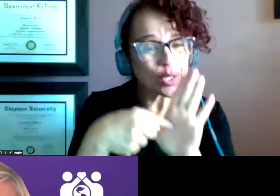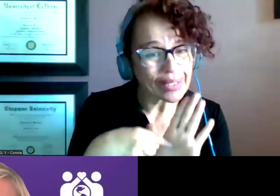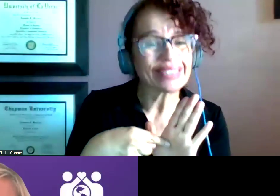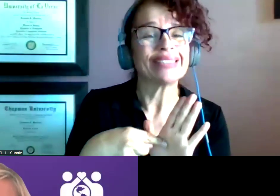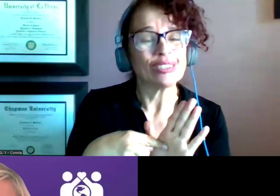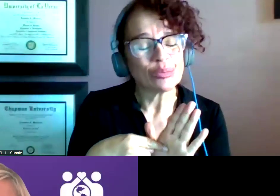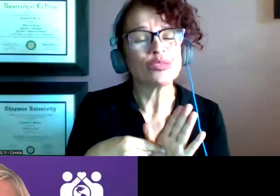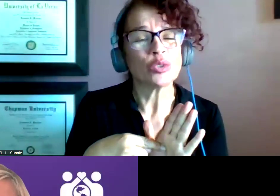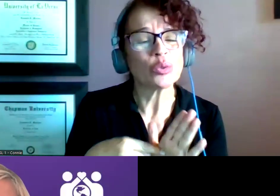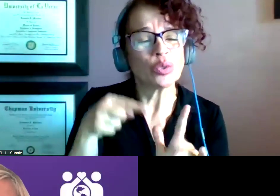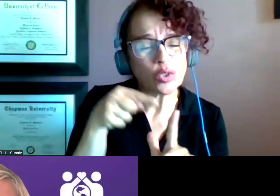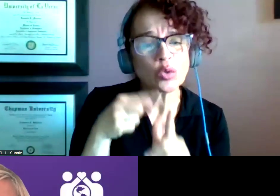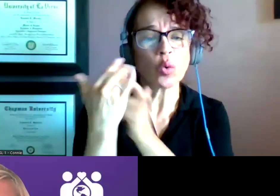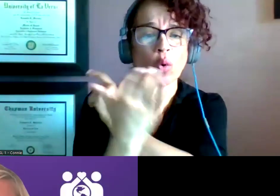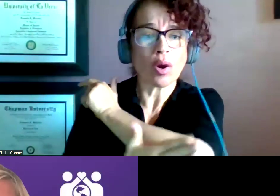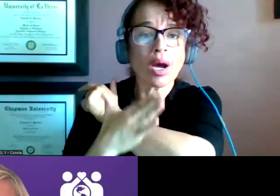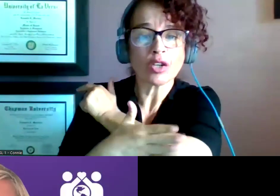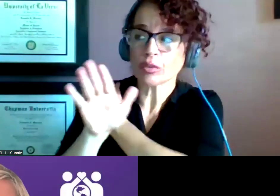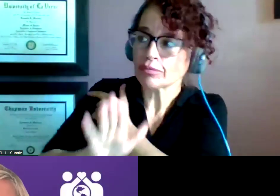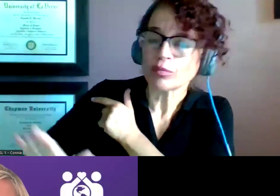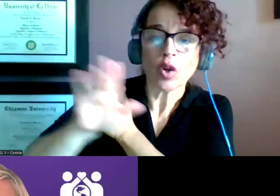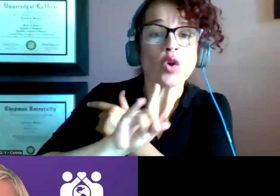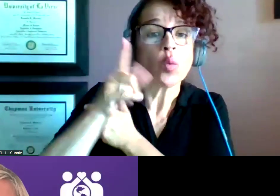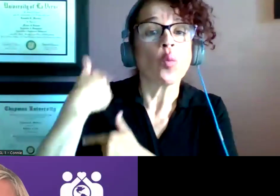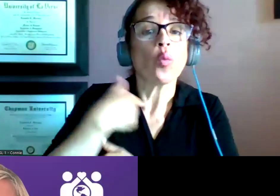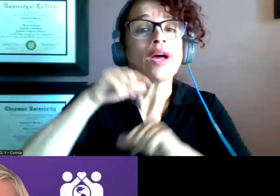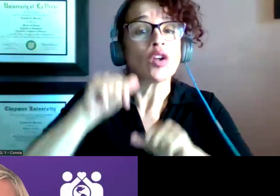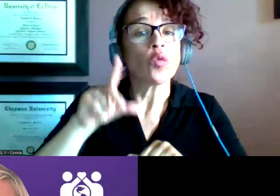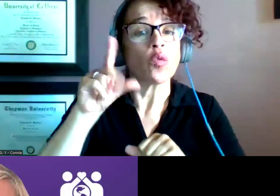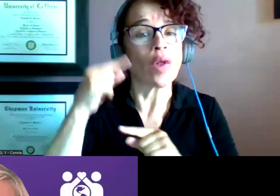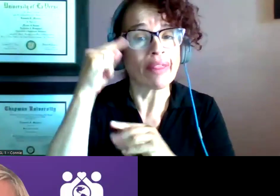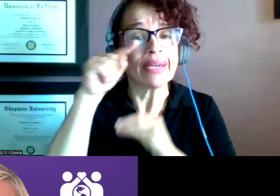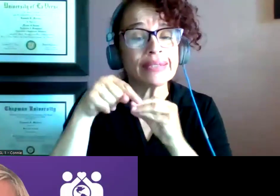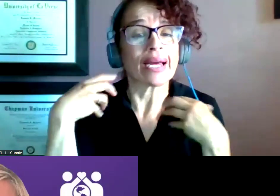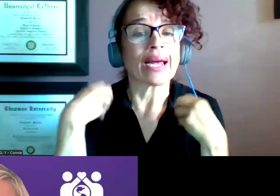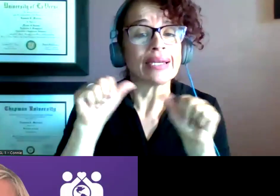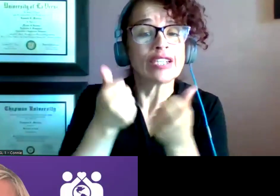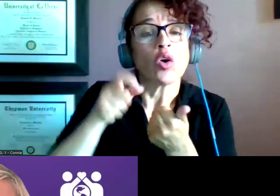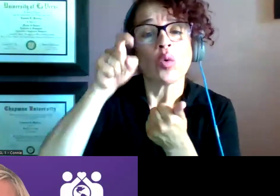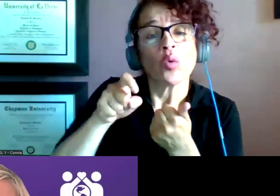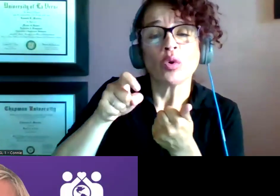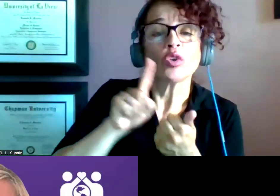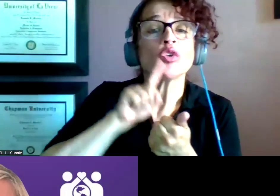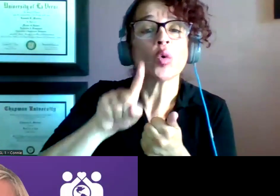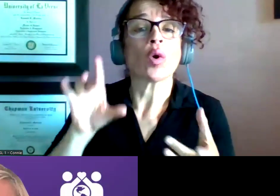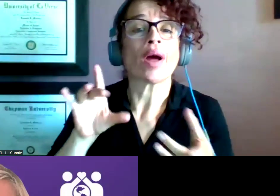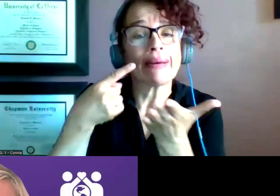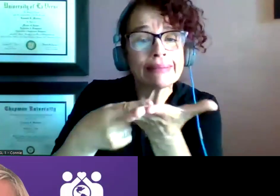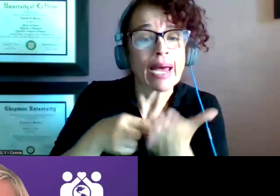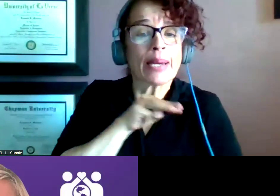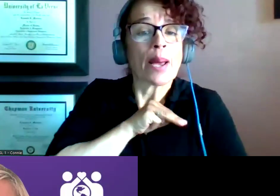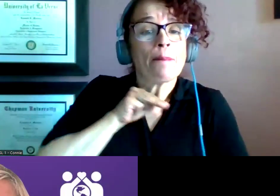to the country really what we can do as we think about health-related social needs and how they really can address a